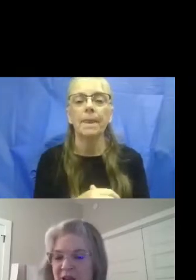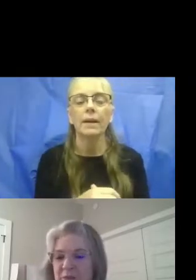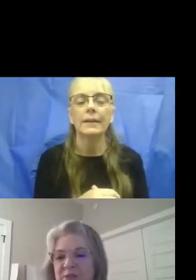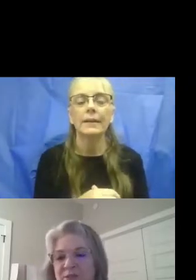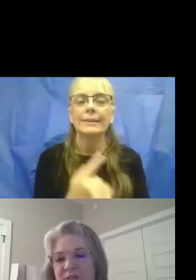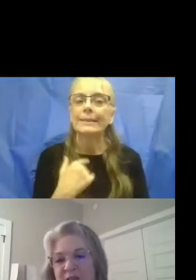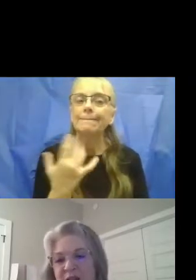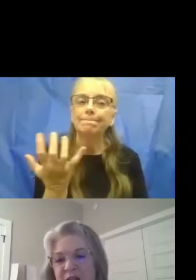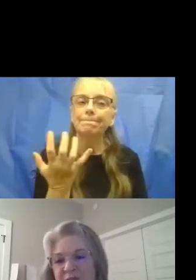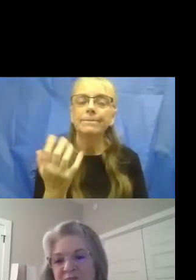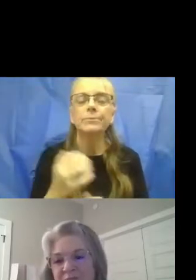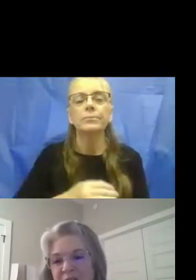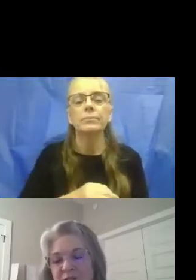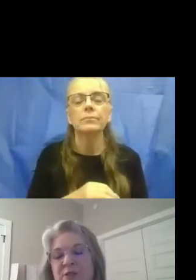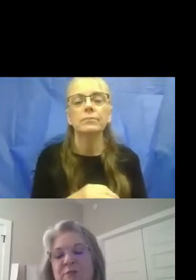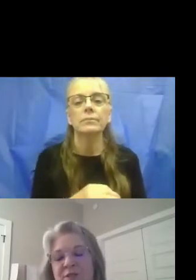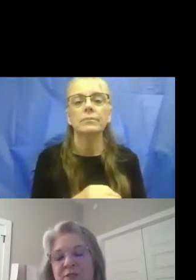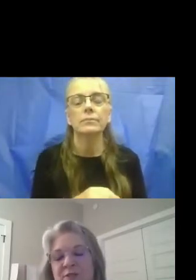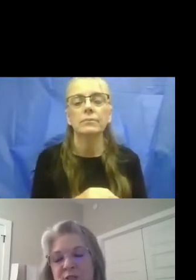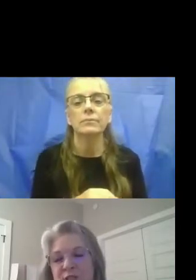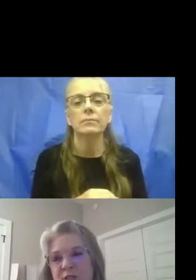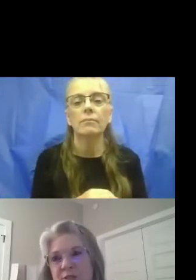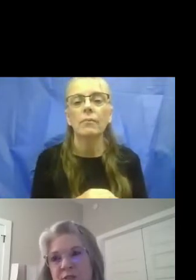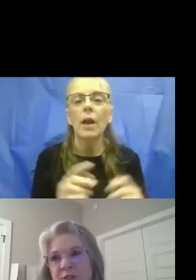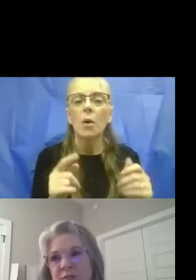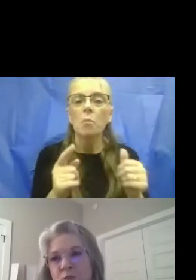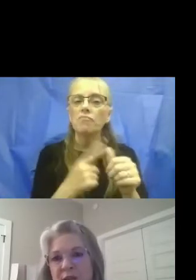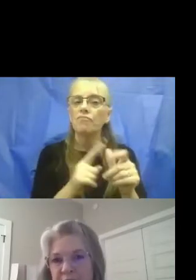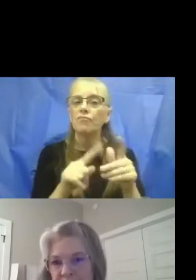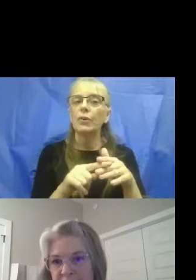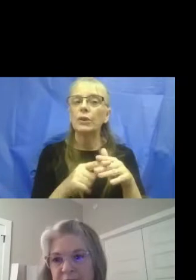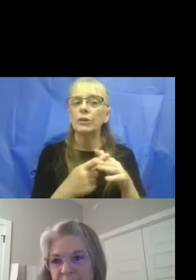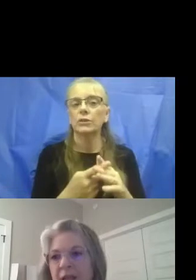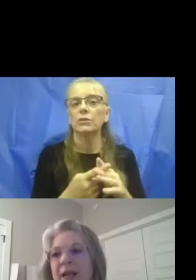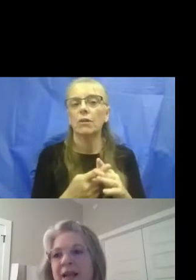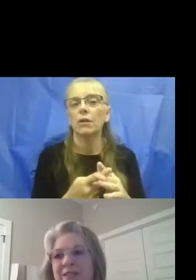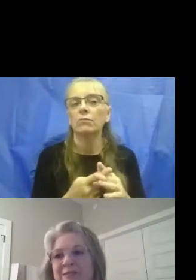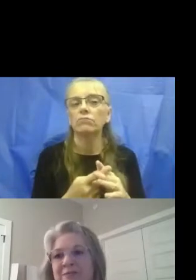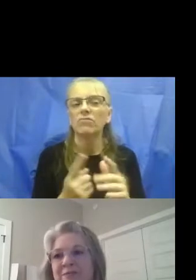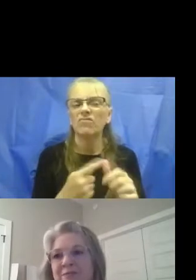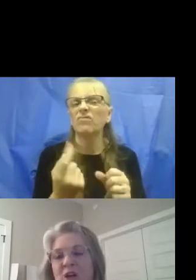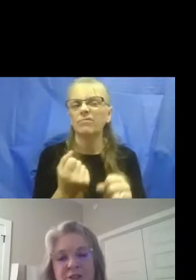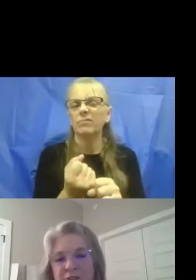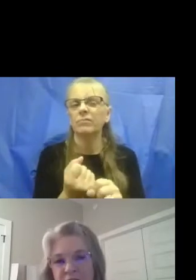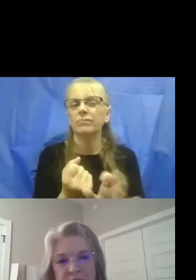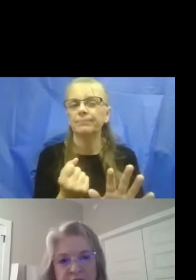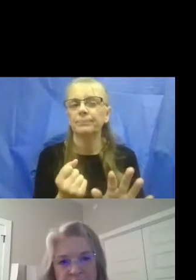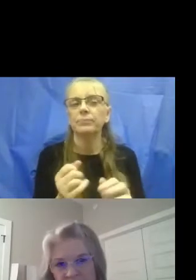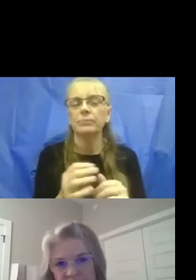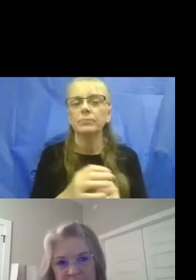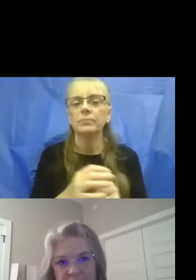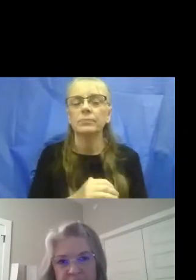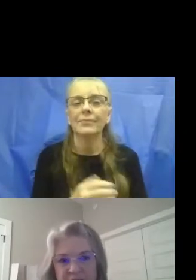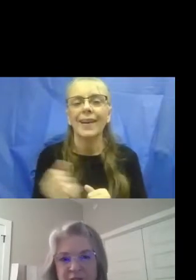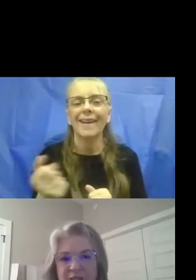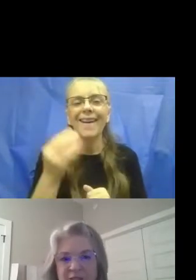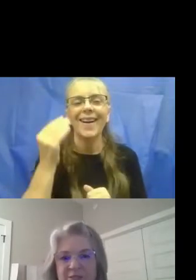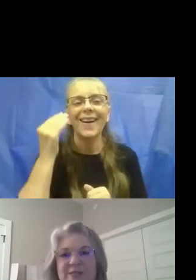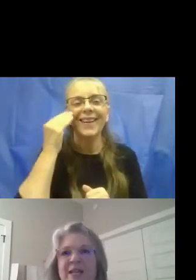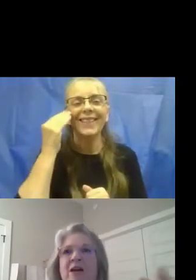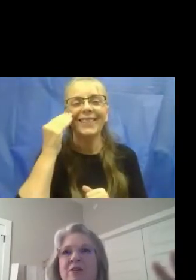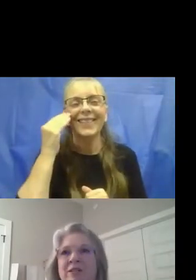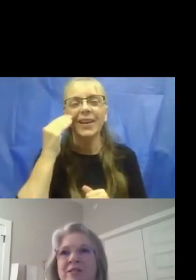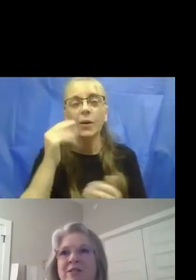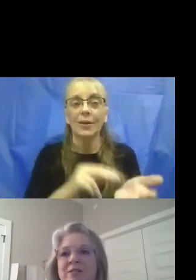when I was a nurse home visitor for just over 1 year, and all you nurses know that you really don't get